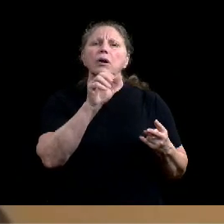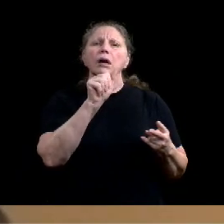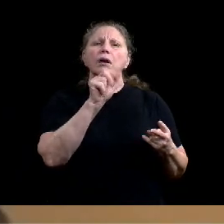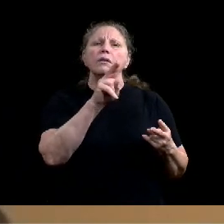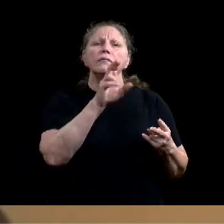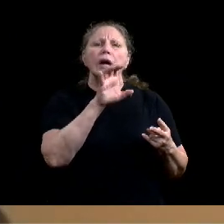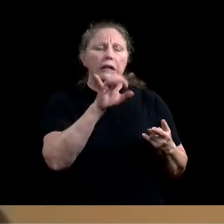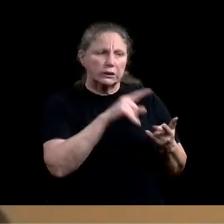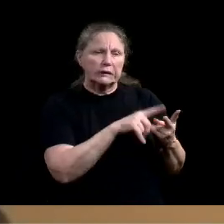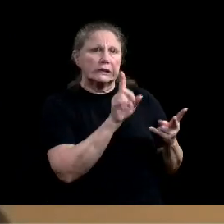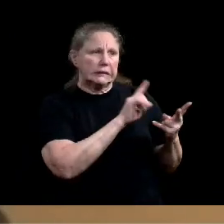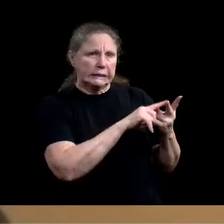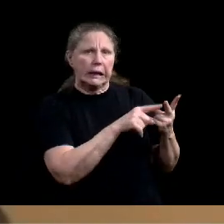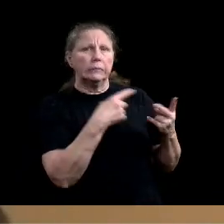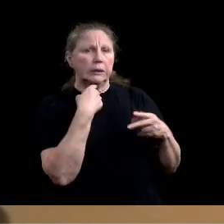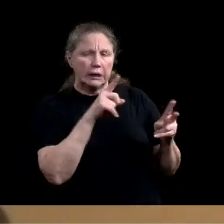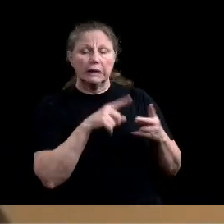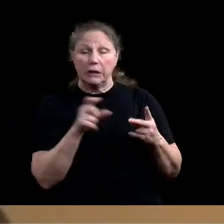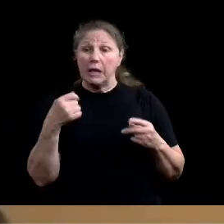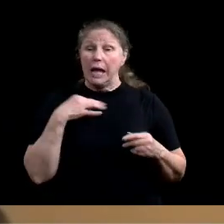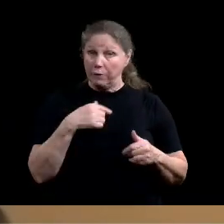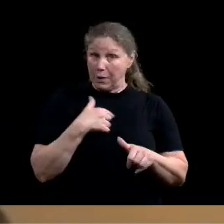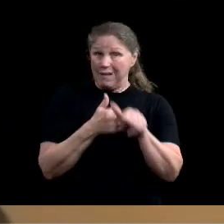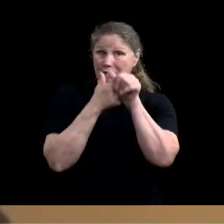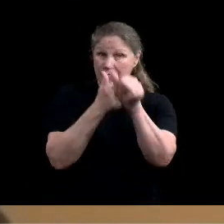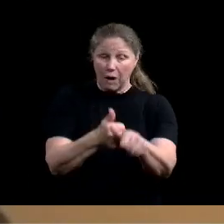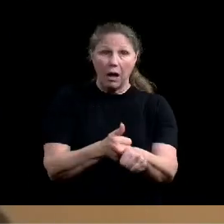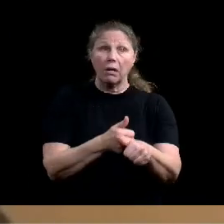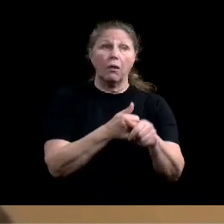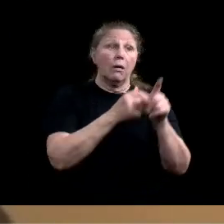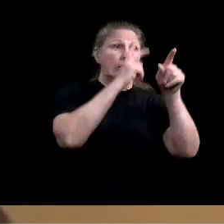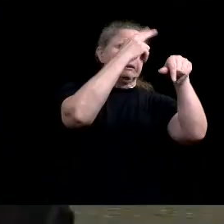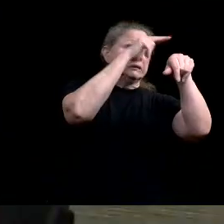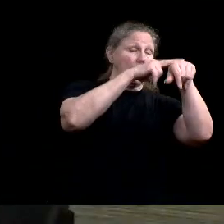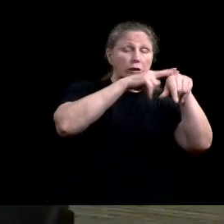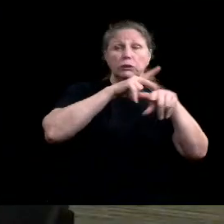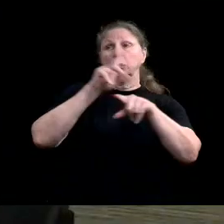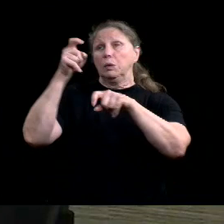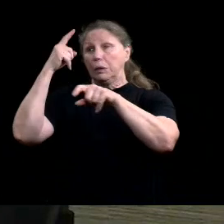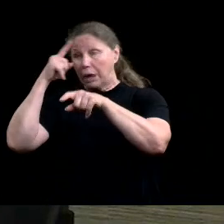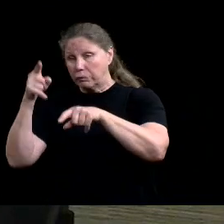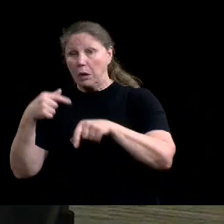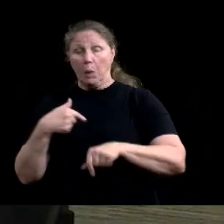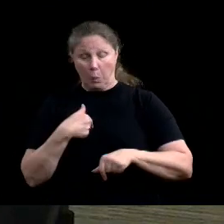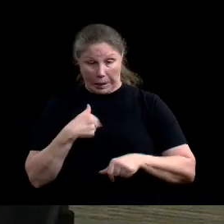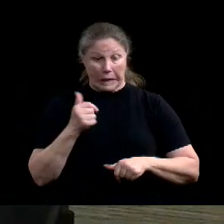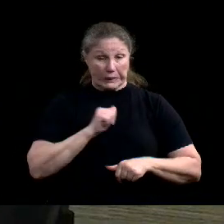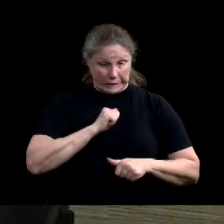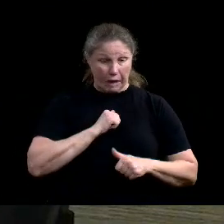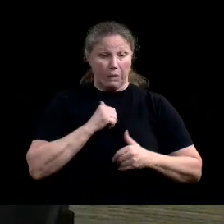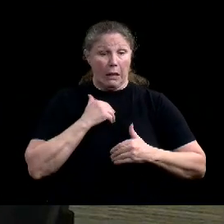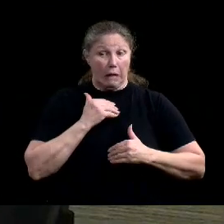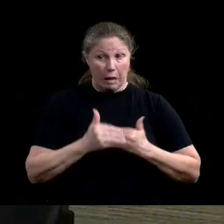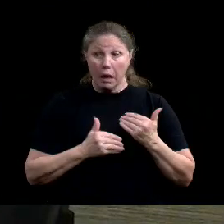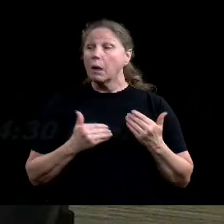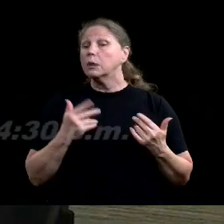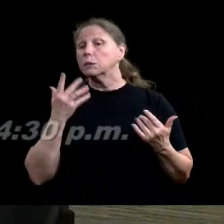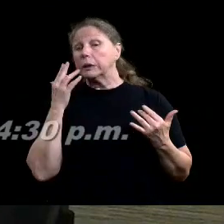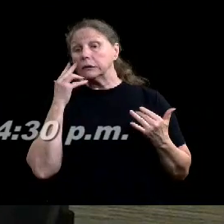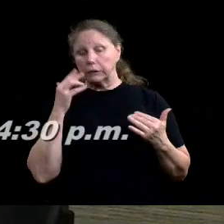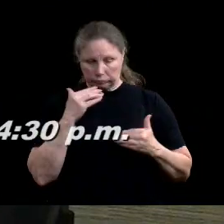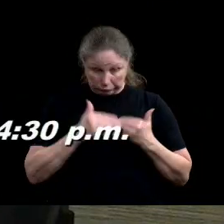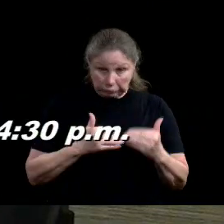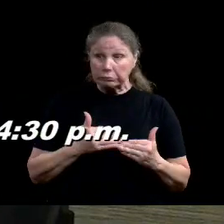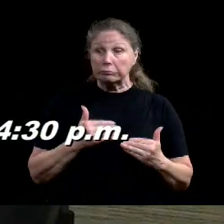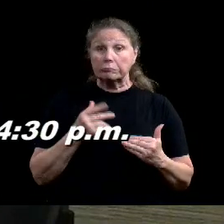that kind of approach, I think we've got a reasonable chance of coming through this. Okay, next question. If you're planning to lift those